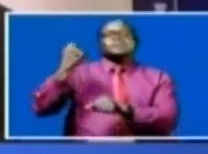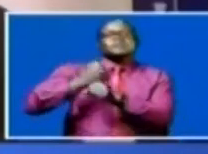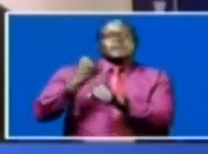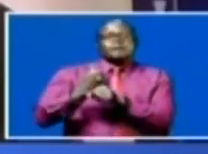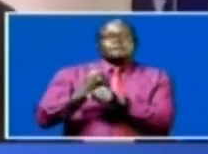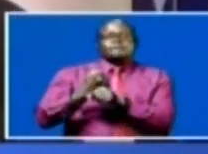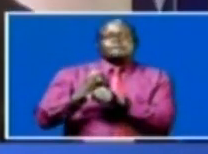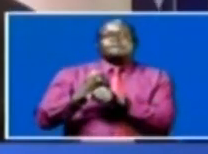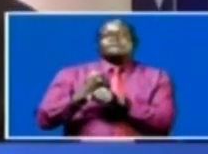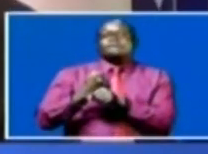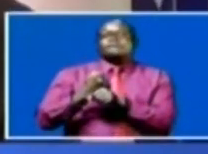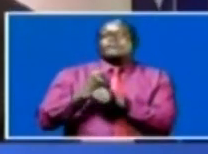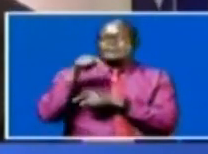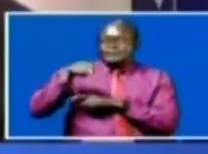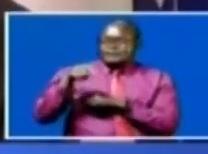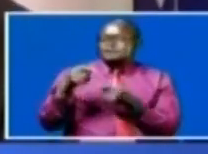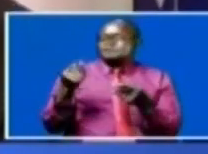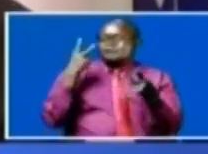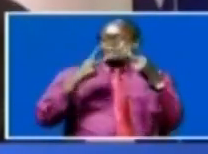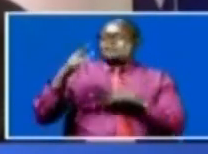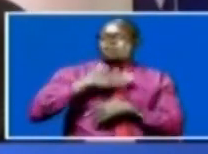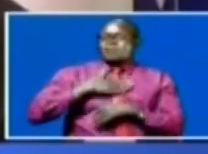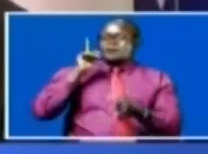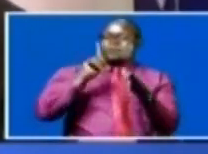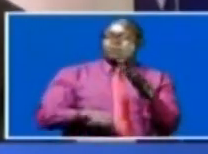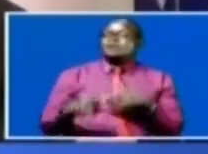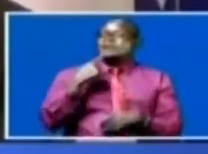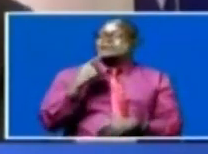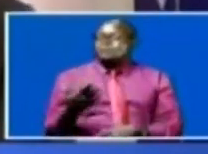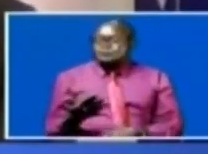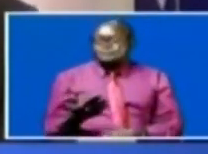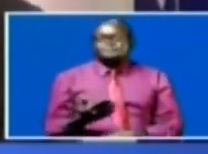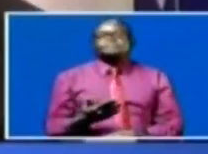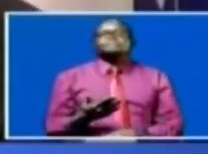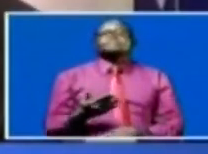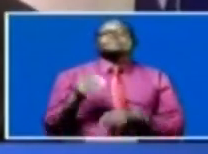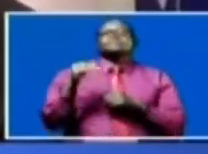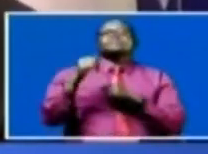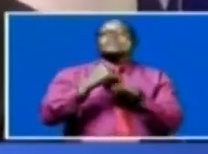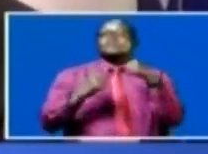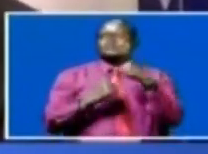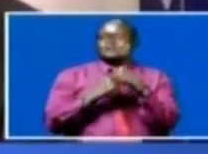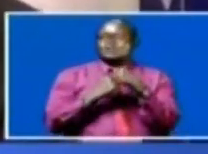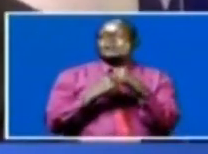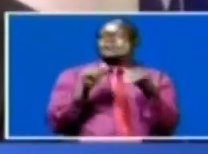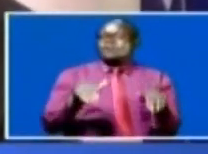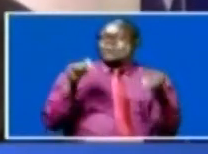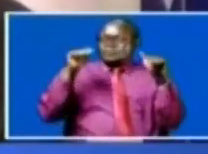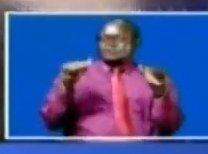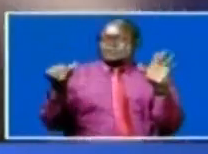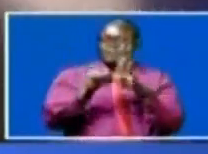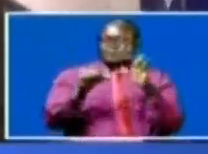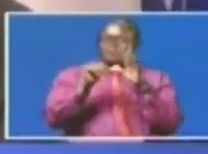be a regulator. So this is, in my view, what I would call destruction in waiting, catastrophe in